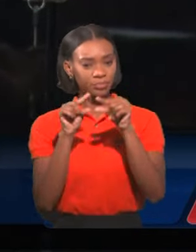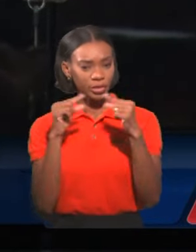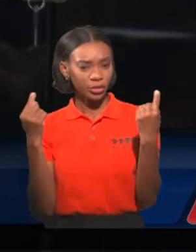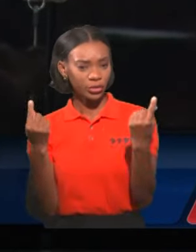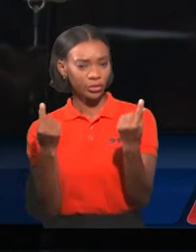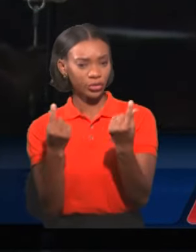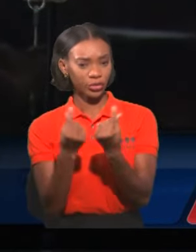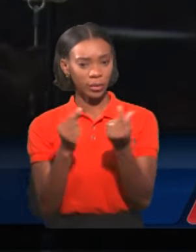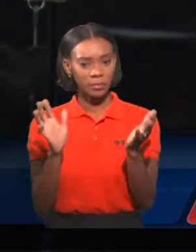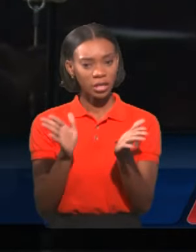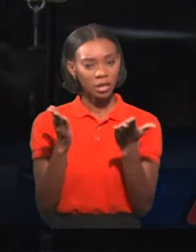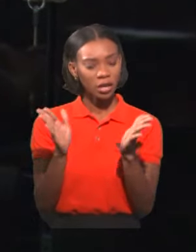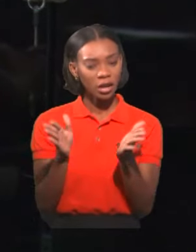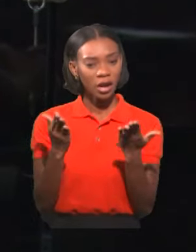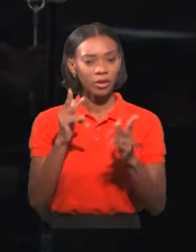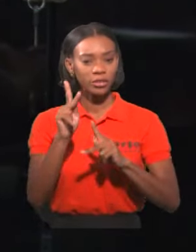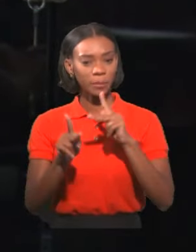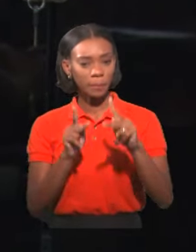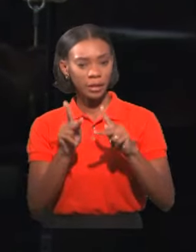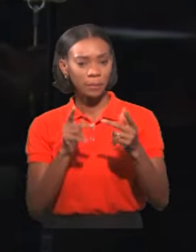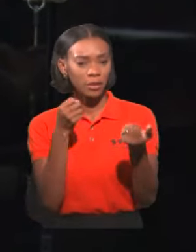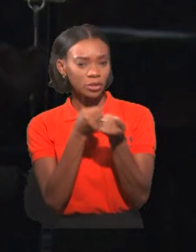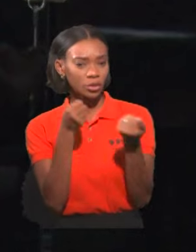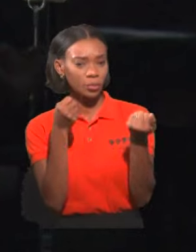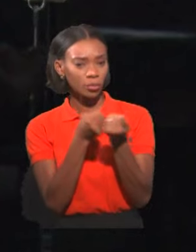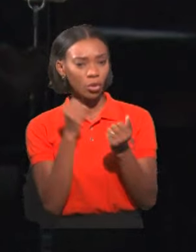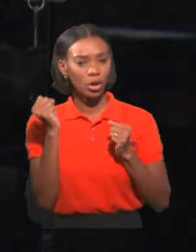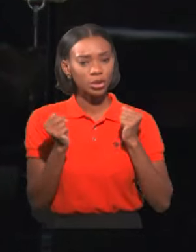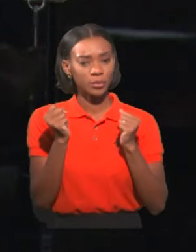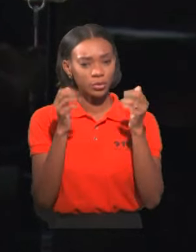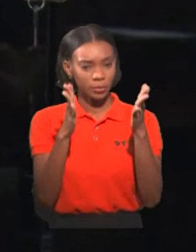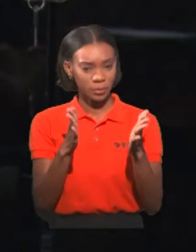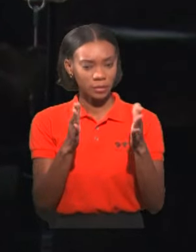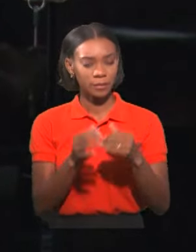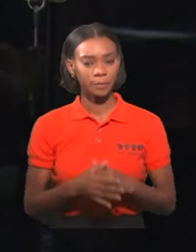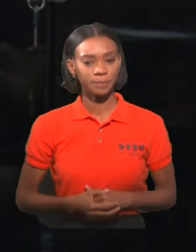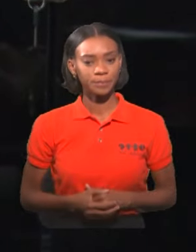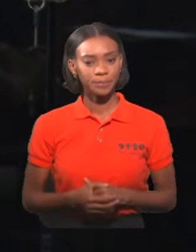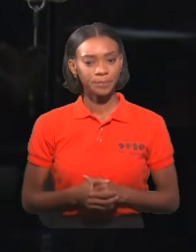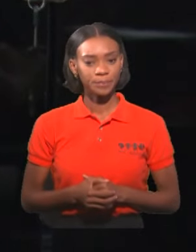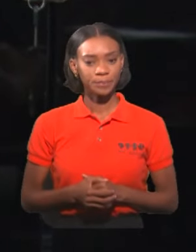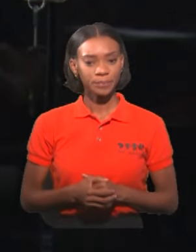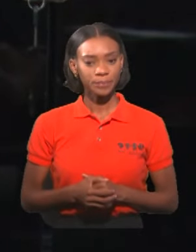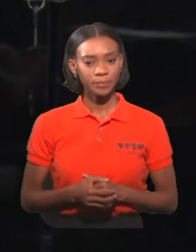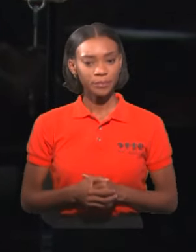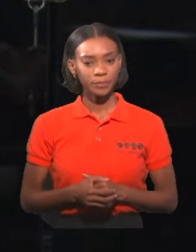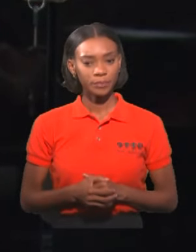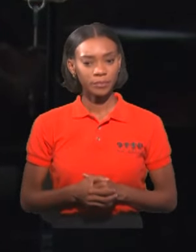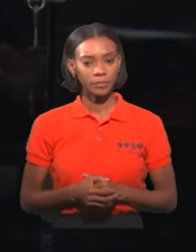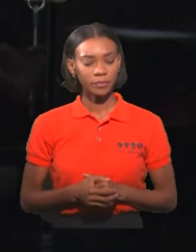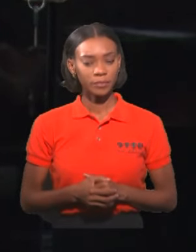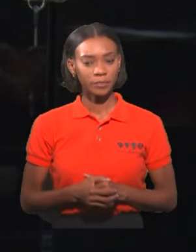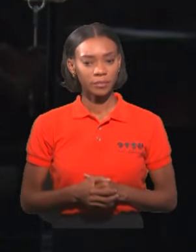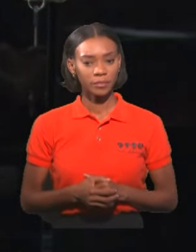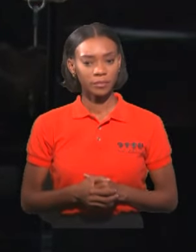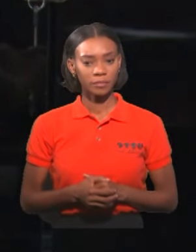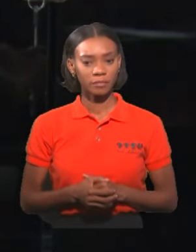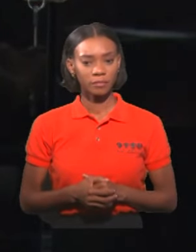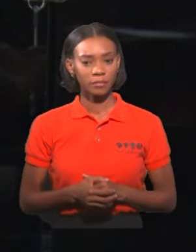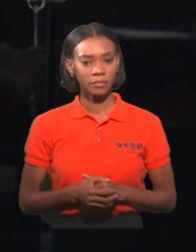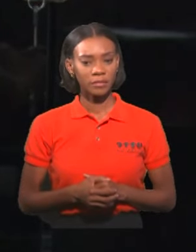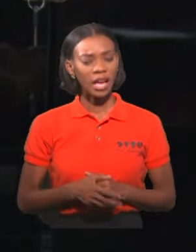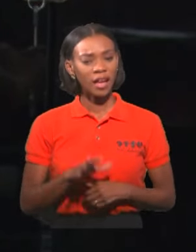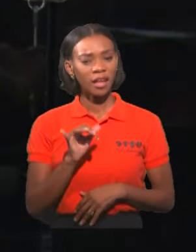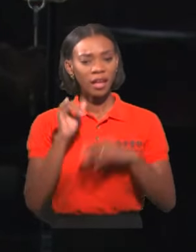to come to support the athletes. So I want to get into the we are fans of